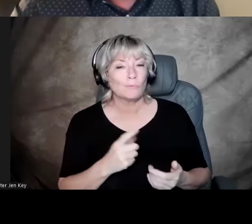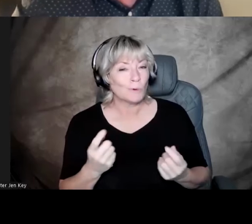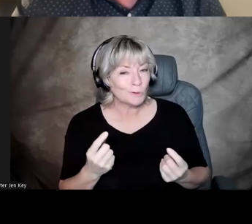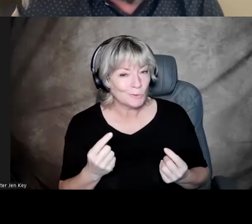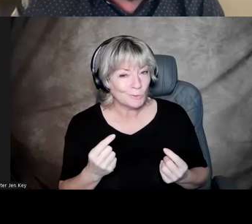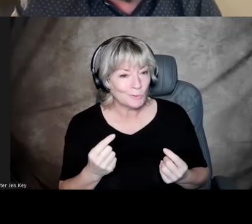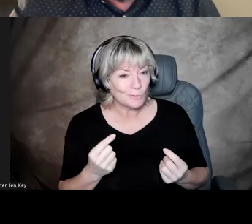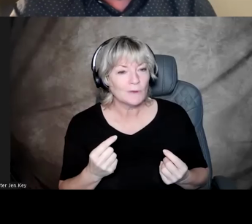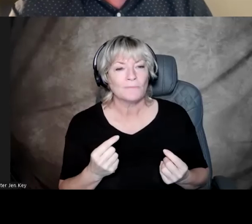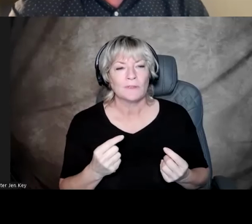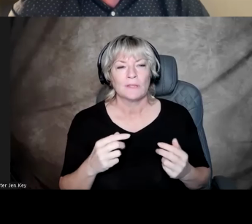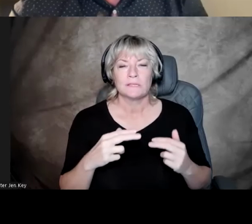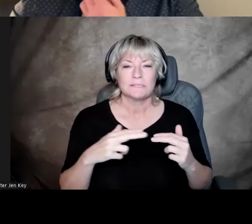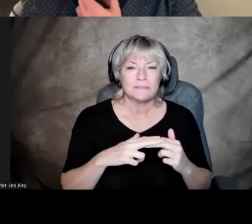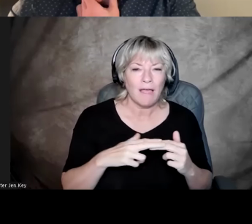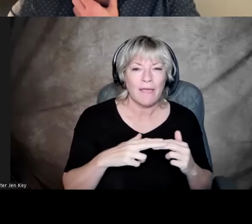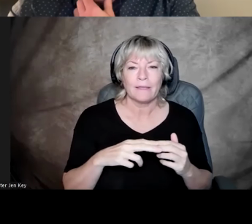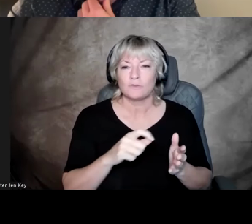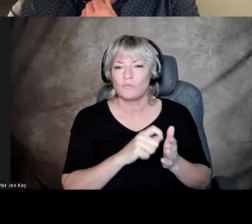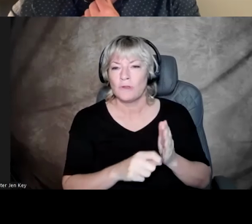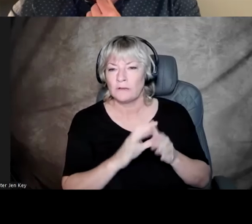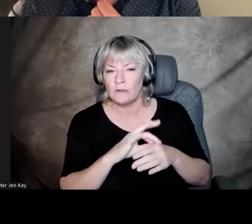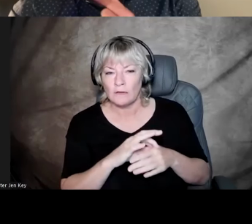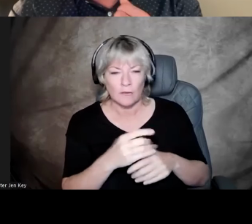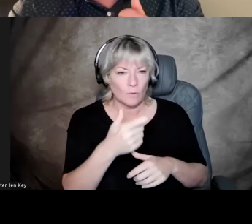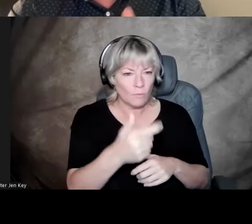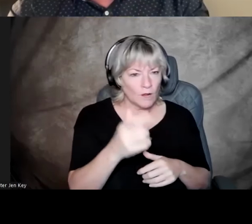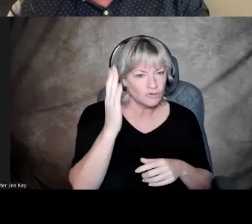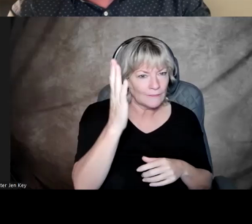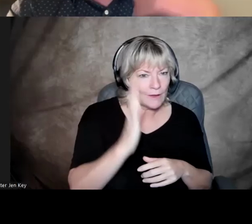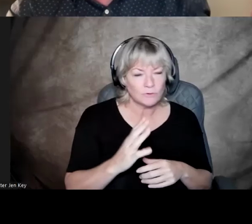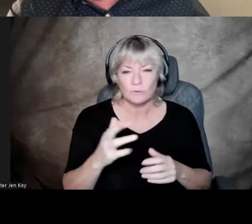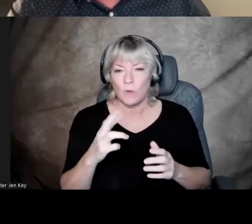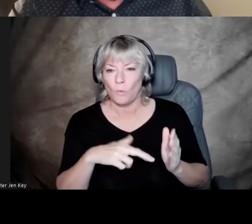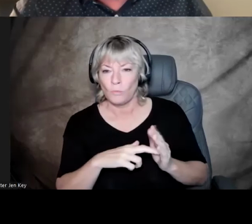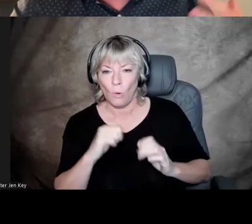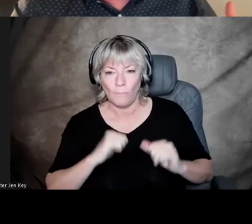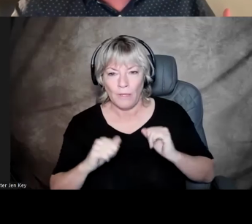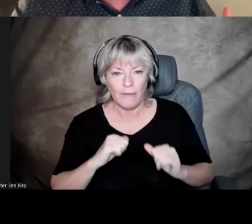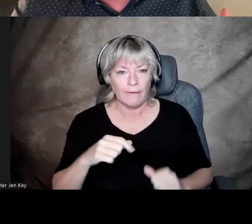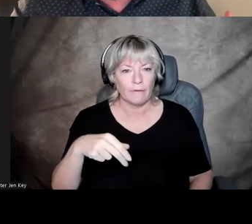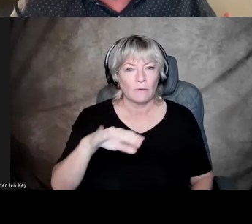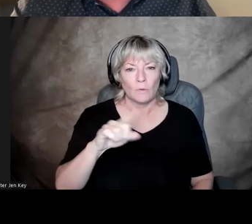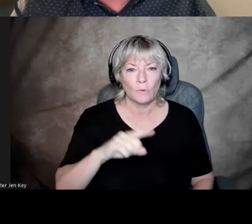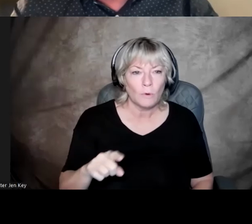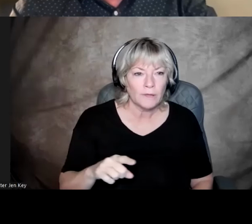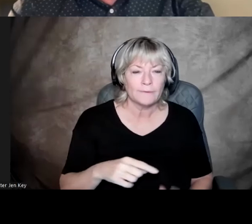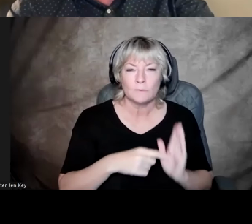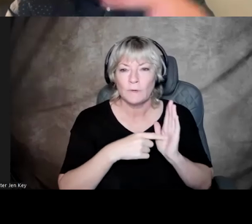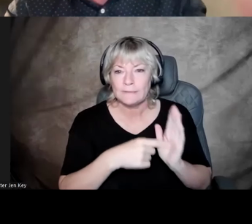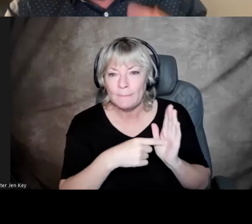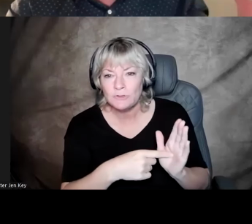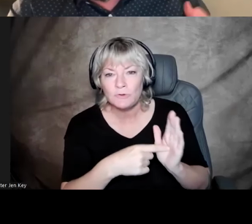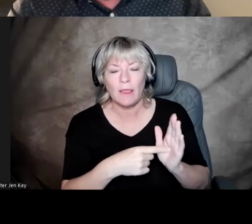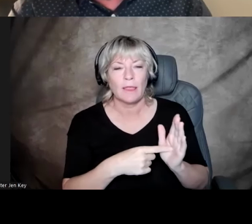do slides and written content. We watch some lectures and role plays. We do a quiz. We demonstrate some content that was offered, and then we